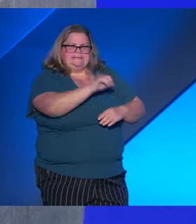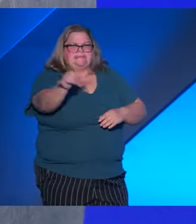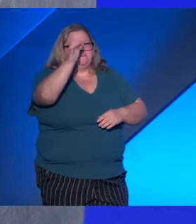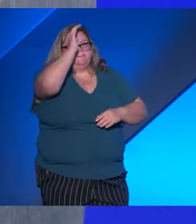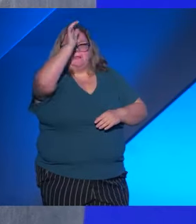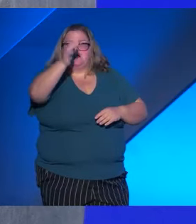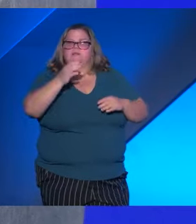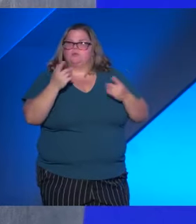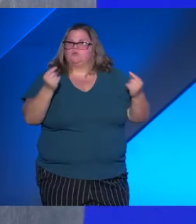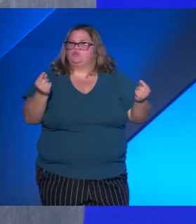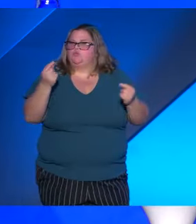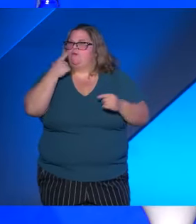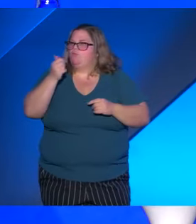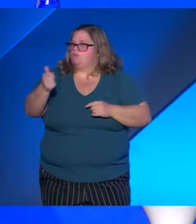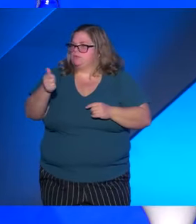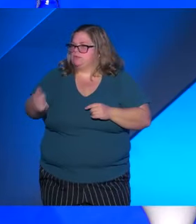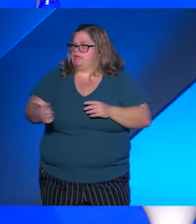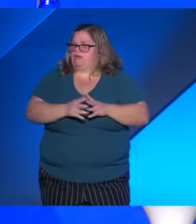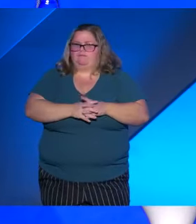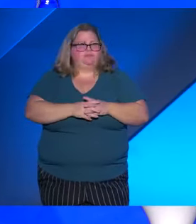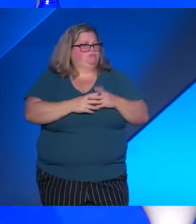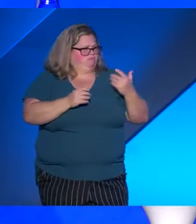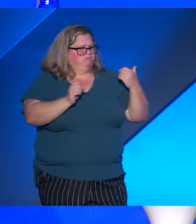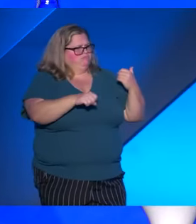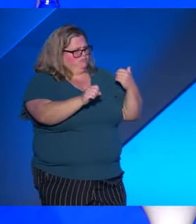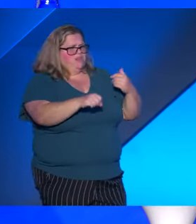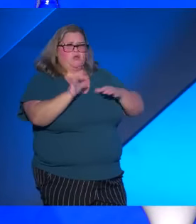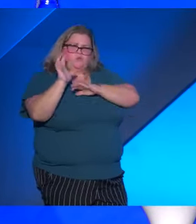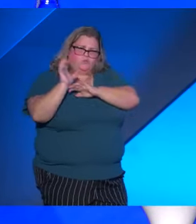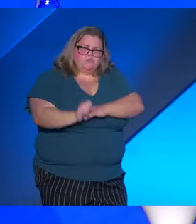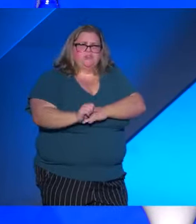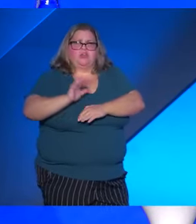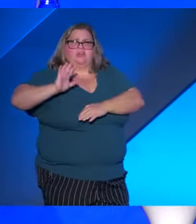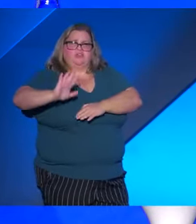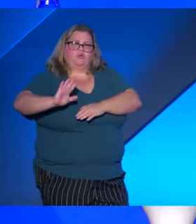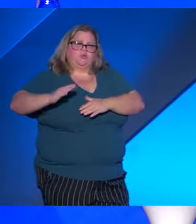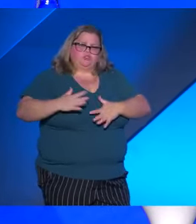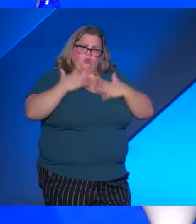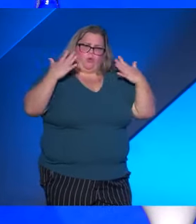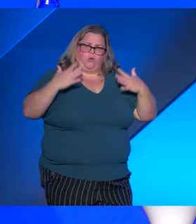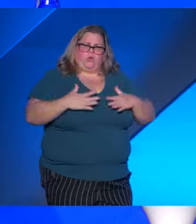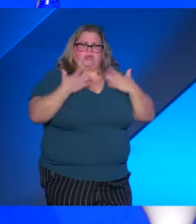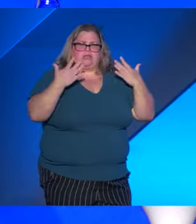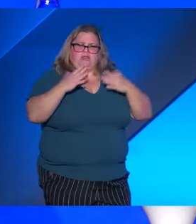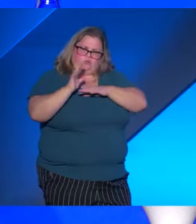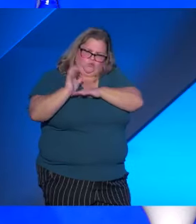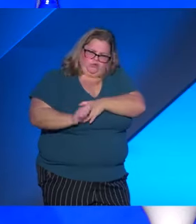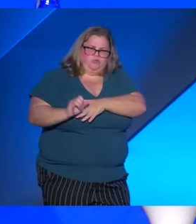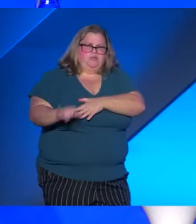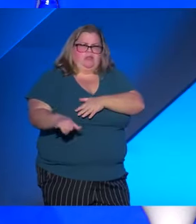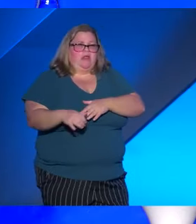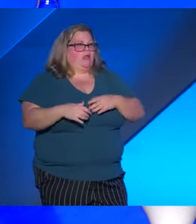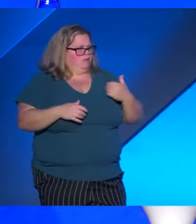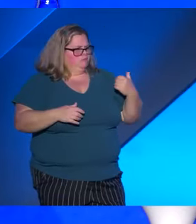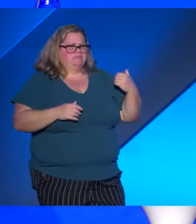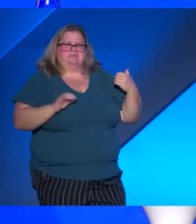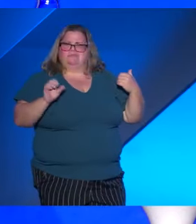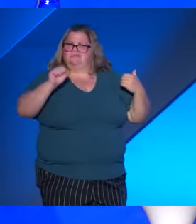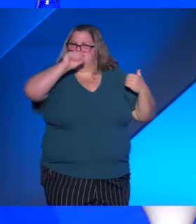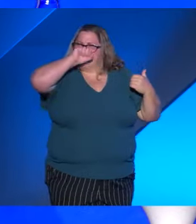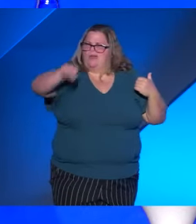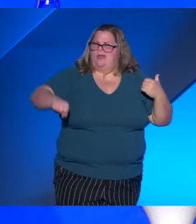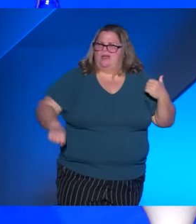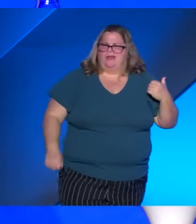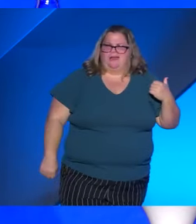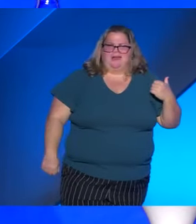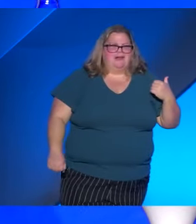for yourself? Ritualize your joy. Yeah. Yes. Ritualize your joy. I love that. Combine them. I love it. You know, because